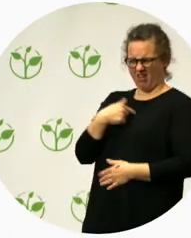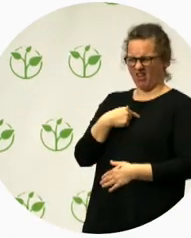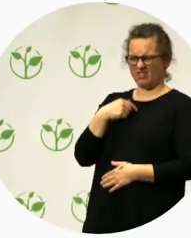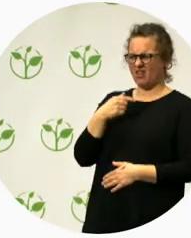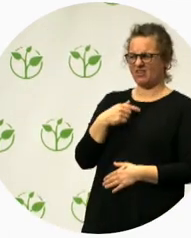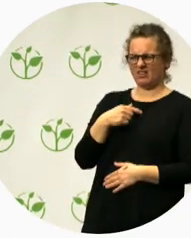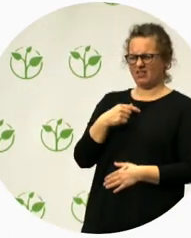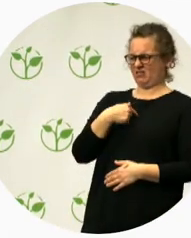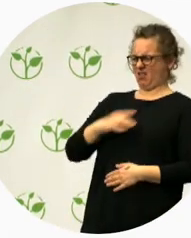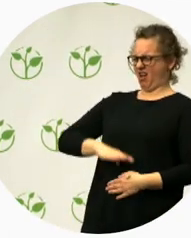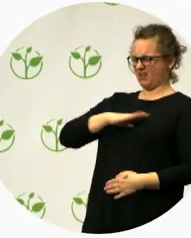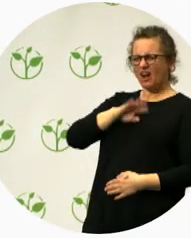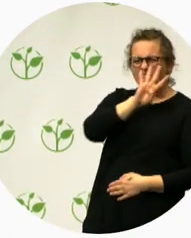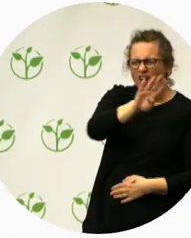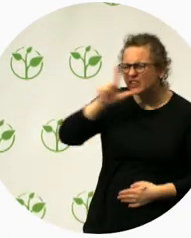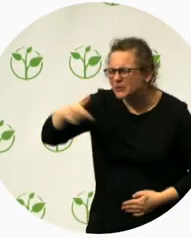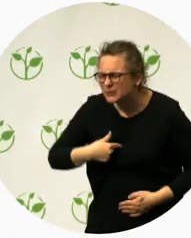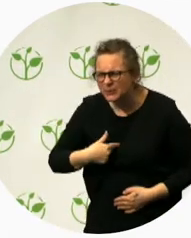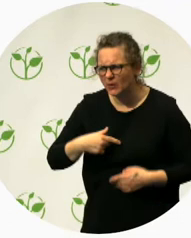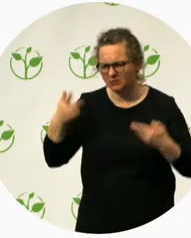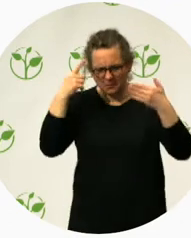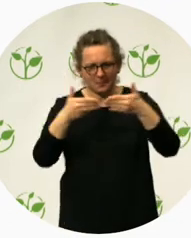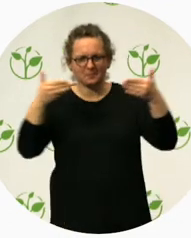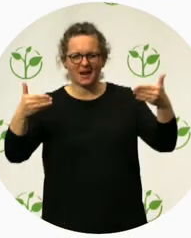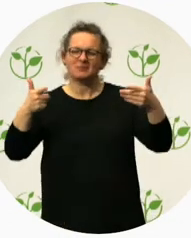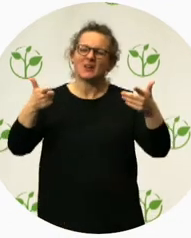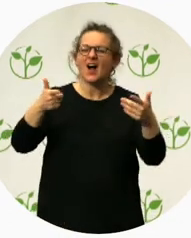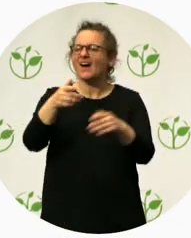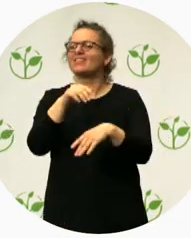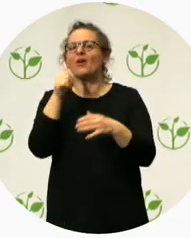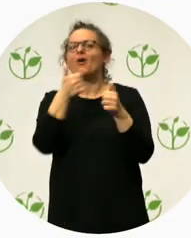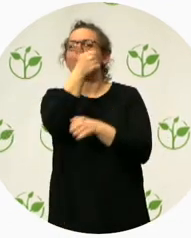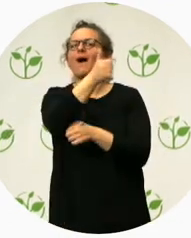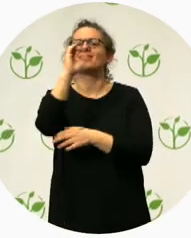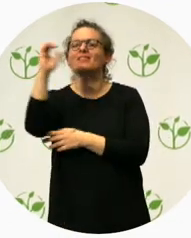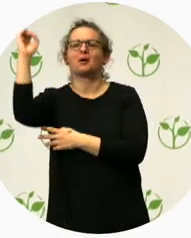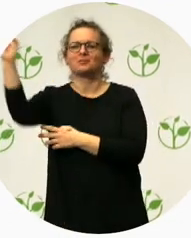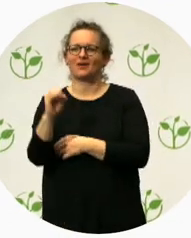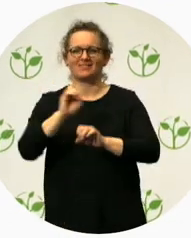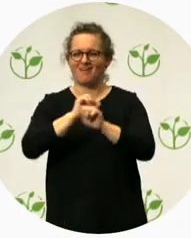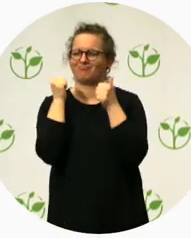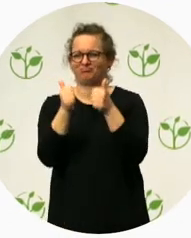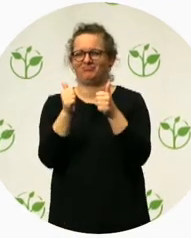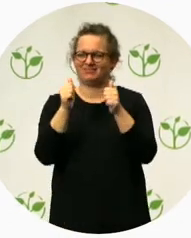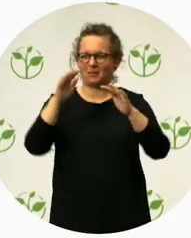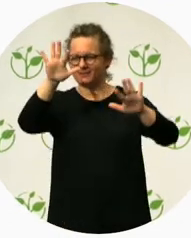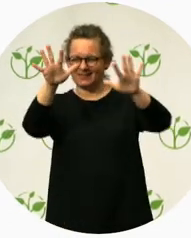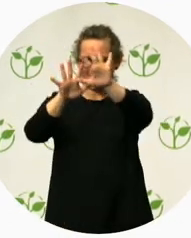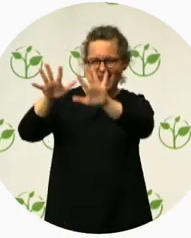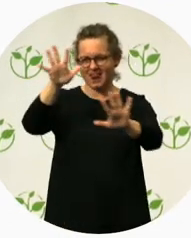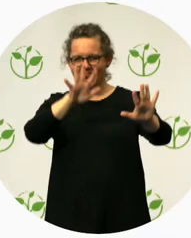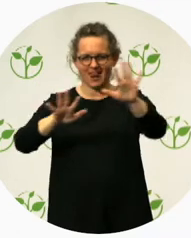Let's think about AI a little bit further. How can we use that purposefully? If we can predict